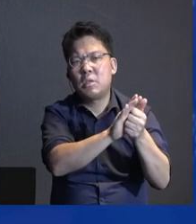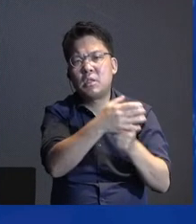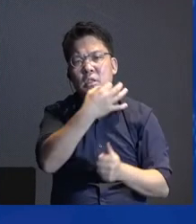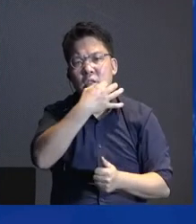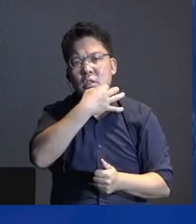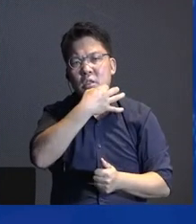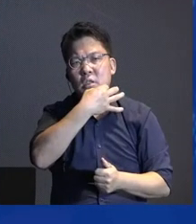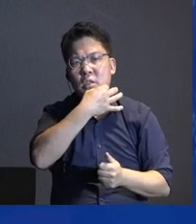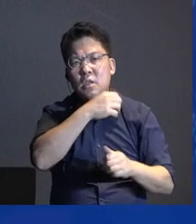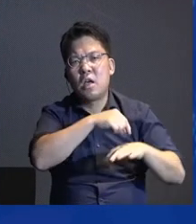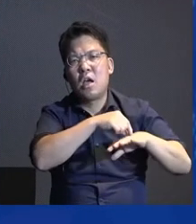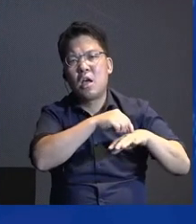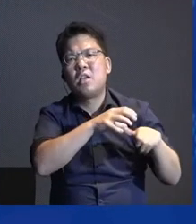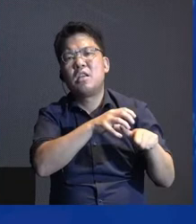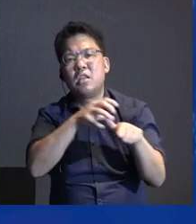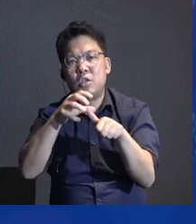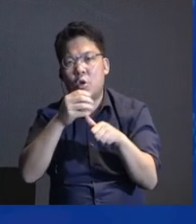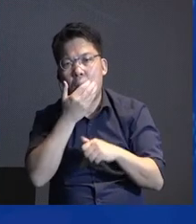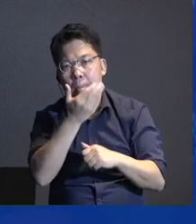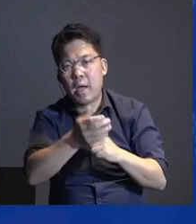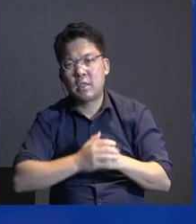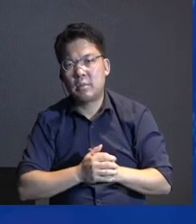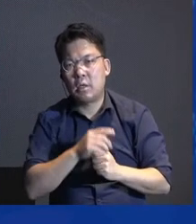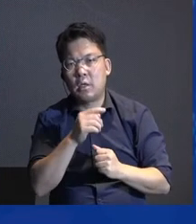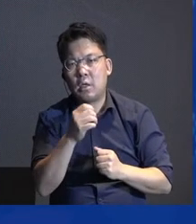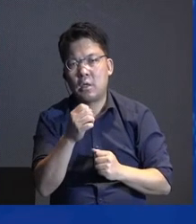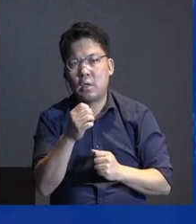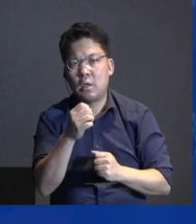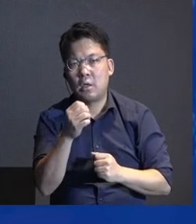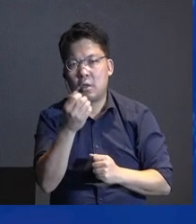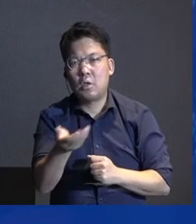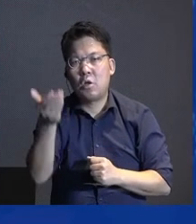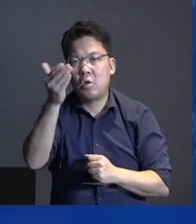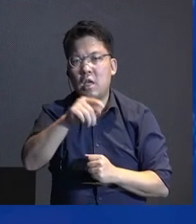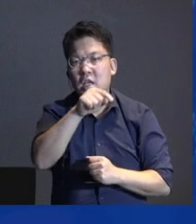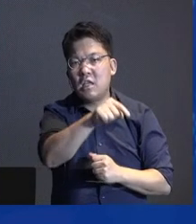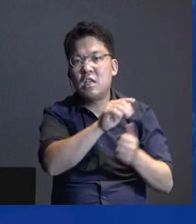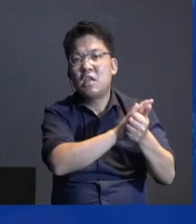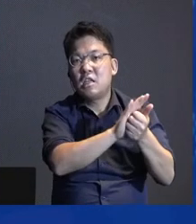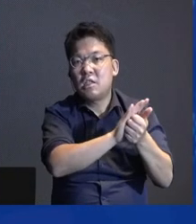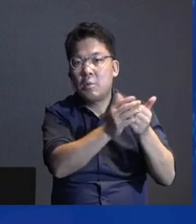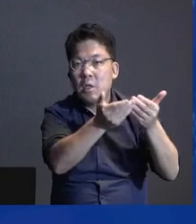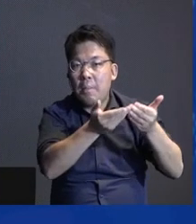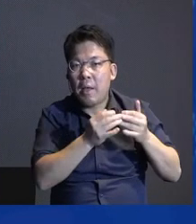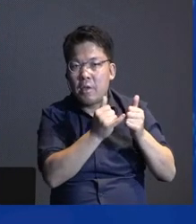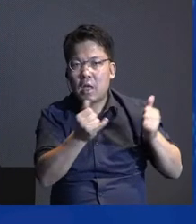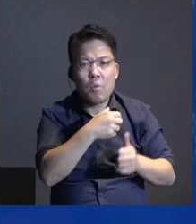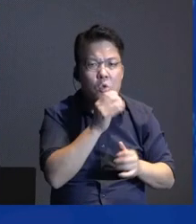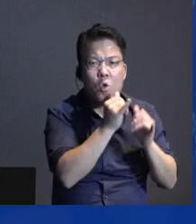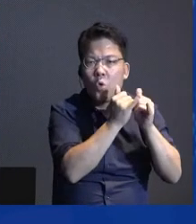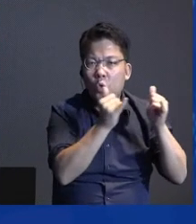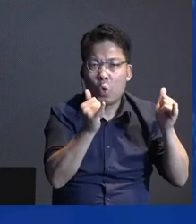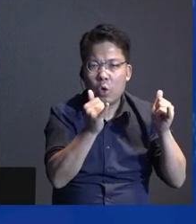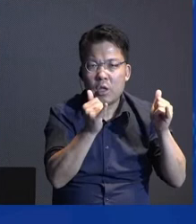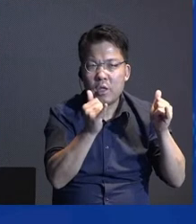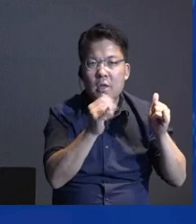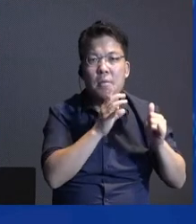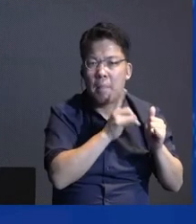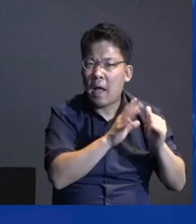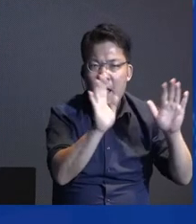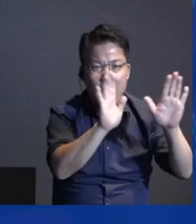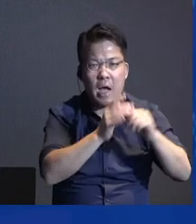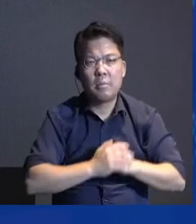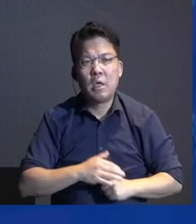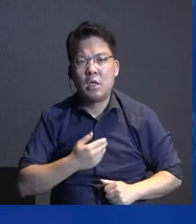support not only the elderly, but also the lives of a wide range of generations by using a room in a